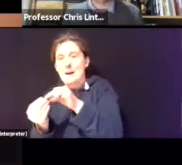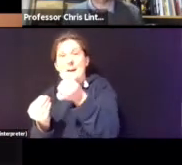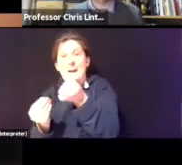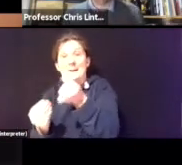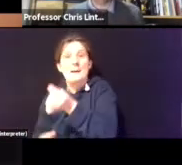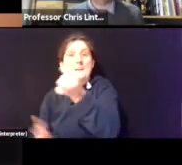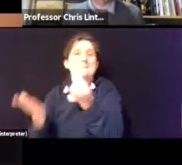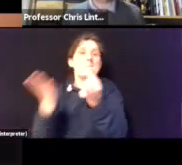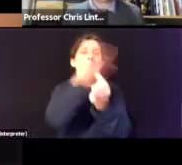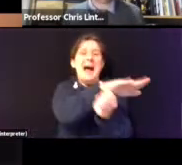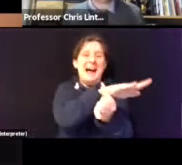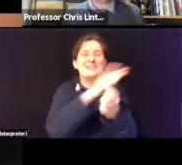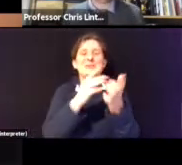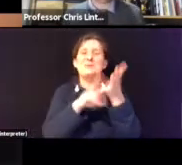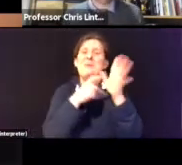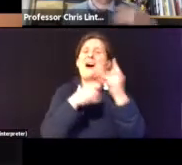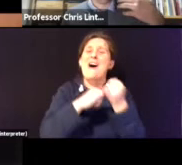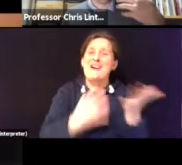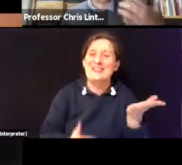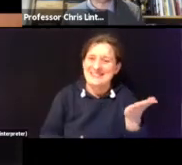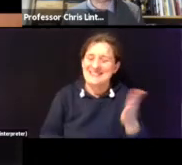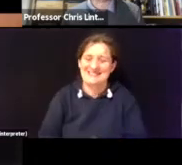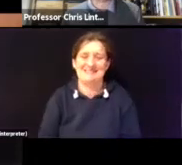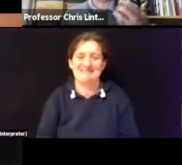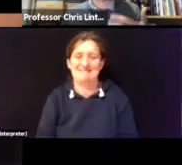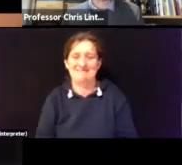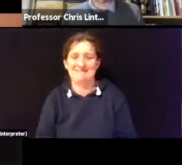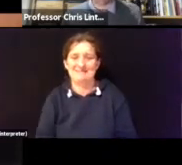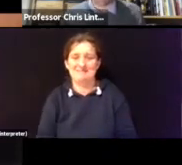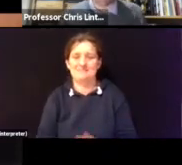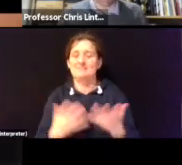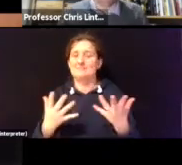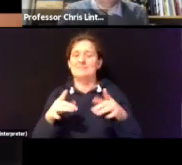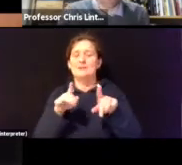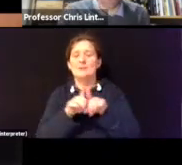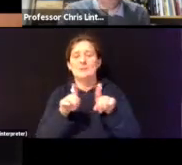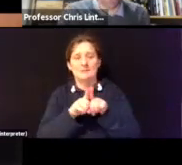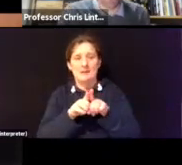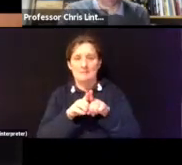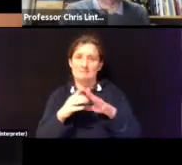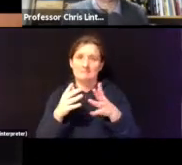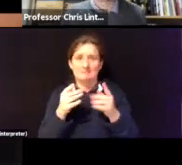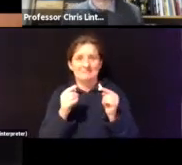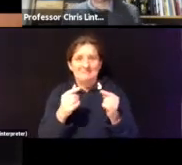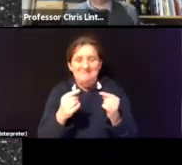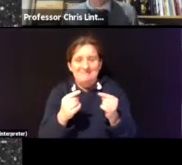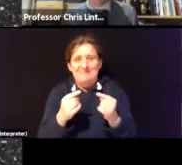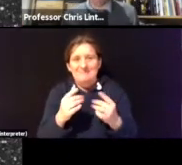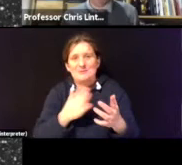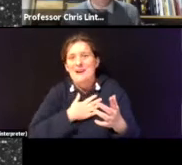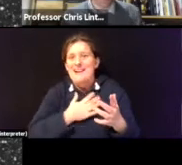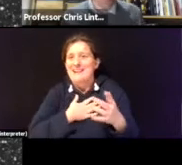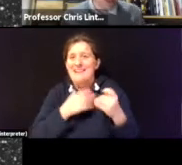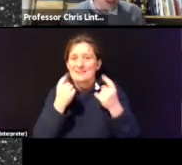Mars, a homecoming, if you will, on the rover as a calibration target. So I quite like the fact that we're sending something back